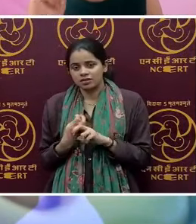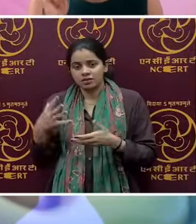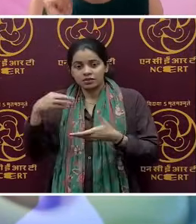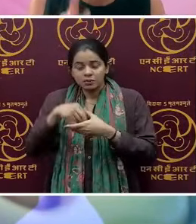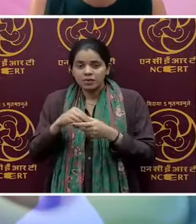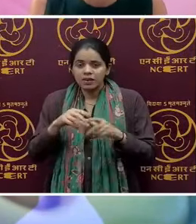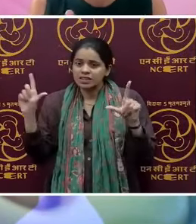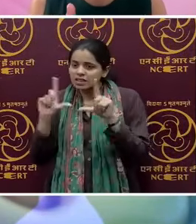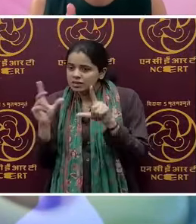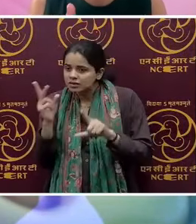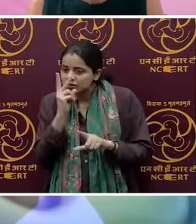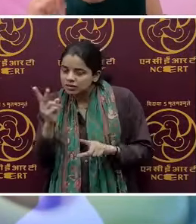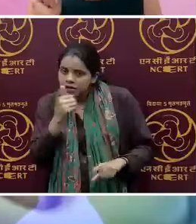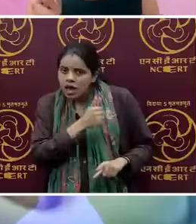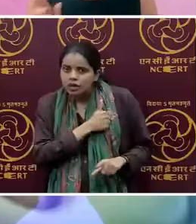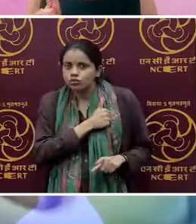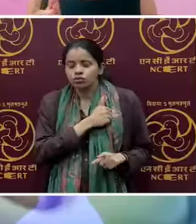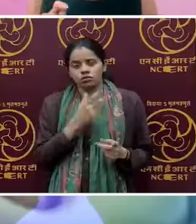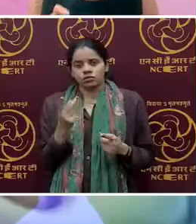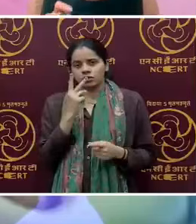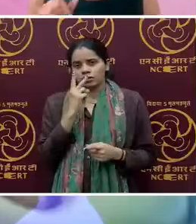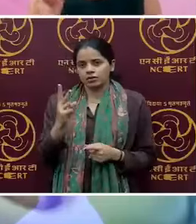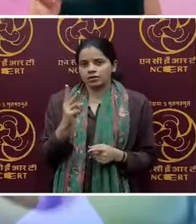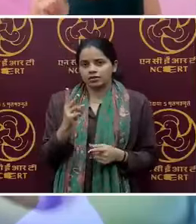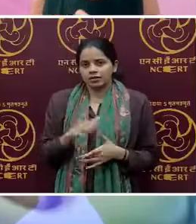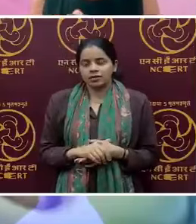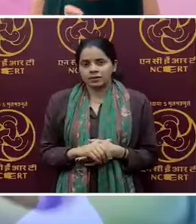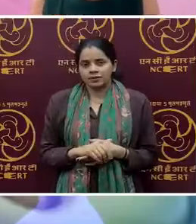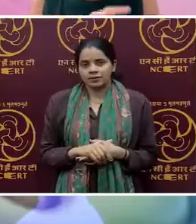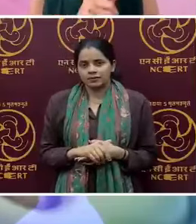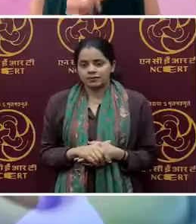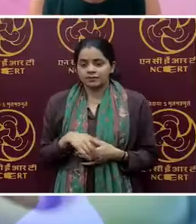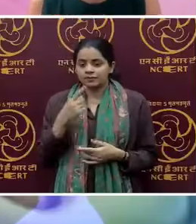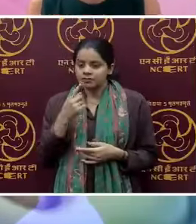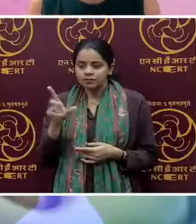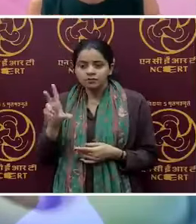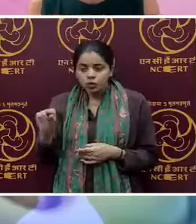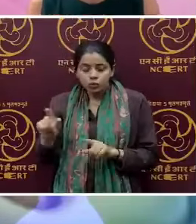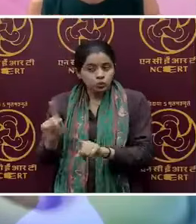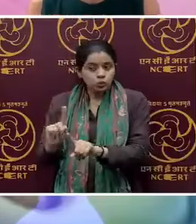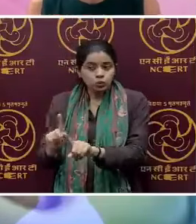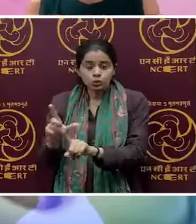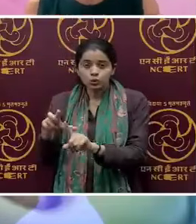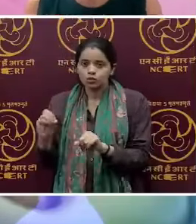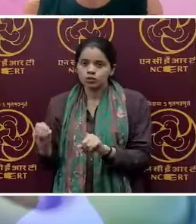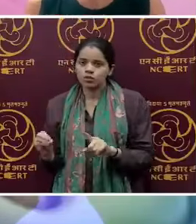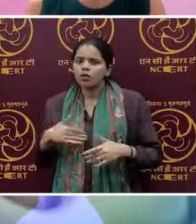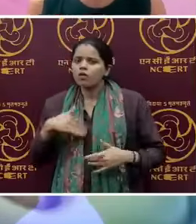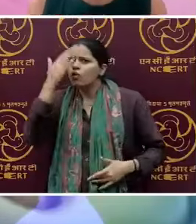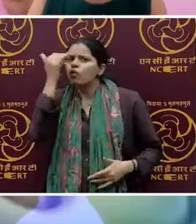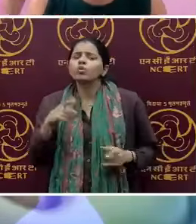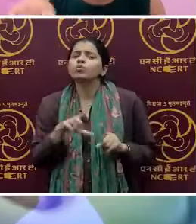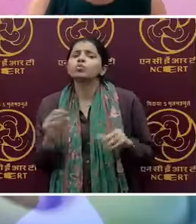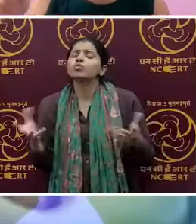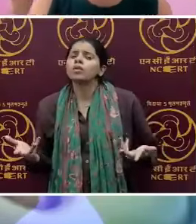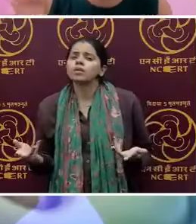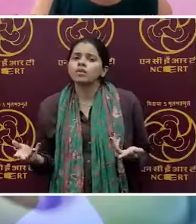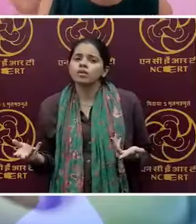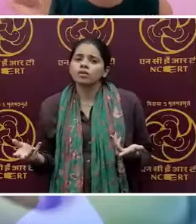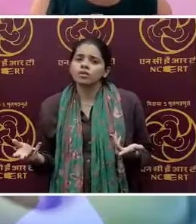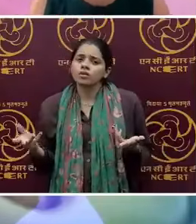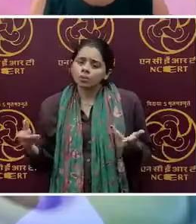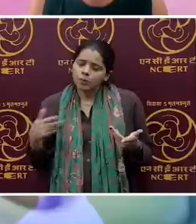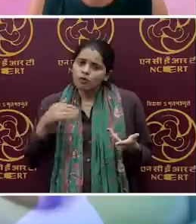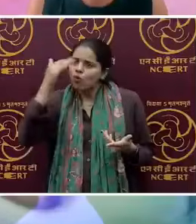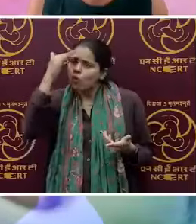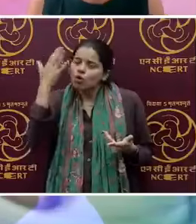seen as rude. Right? They will often, you will tell them, no, you should not do this. So they'll say, but why should I not? Because they genuinely want